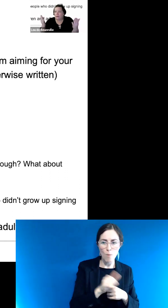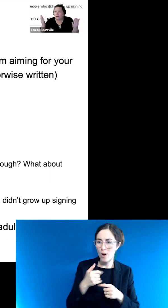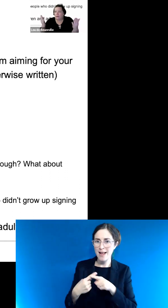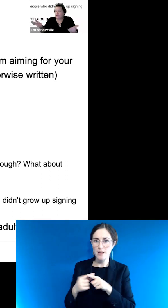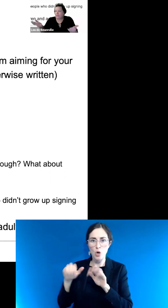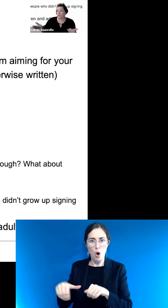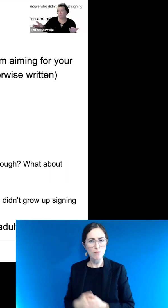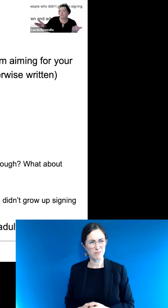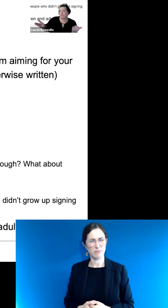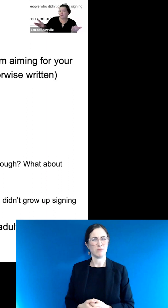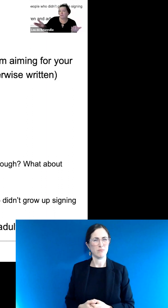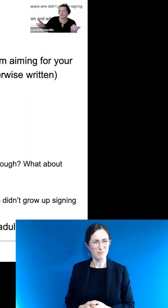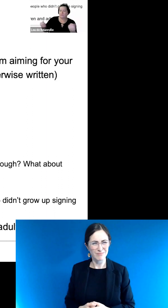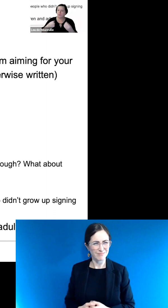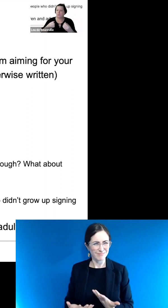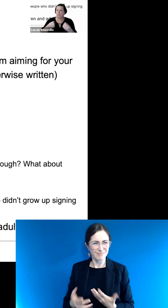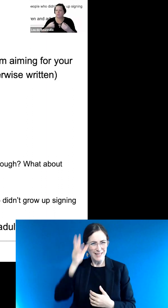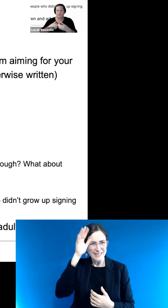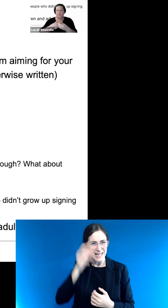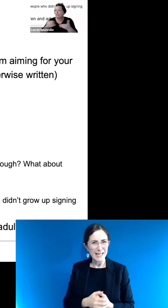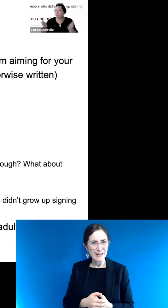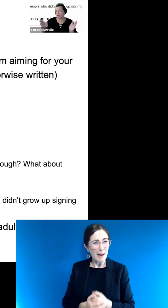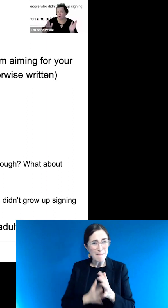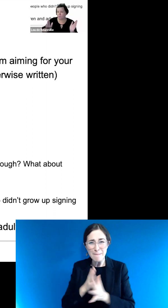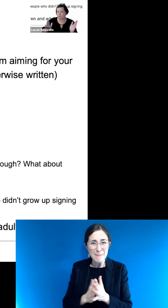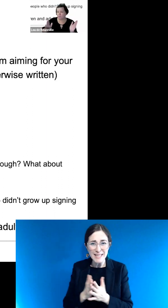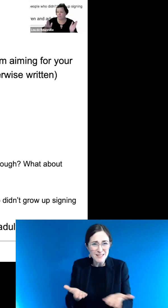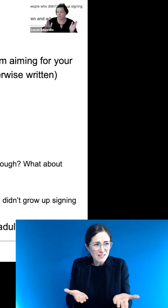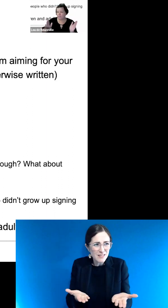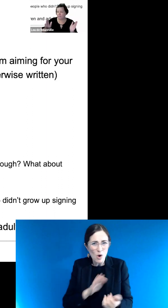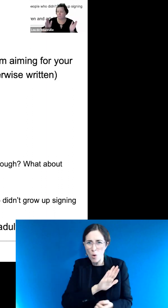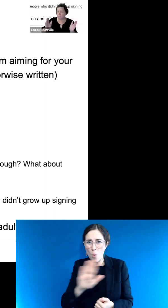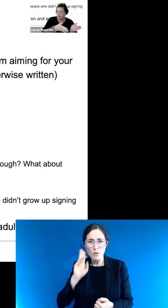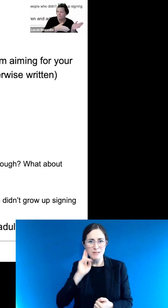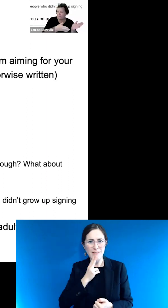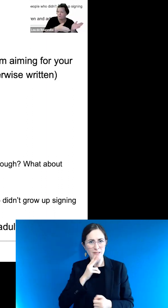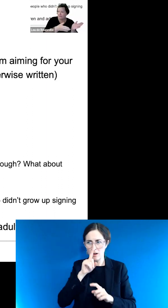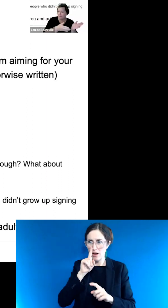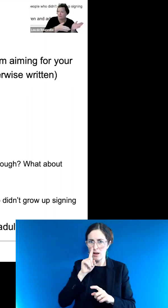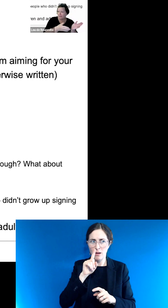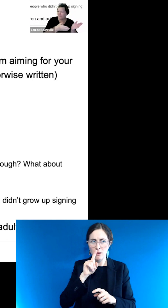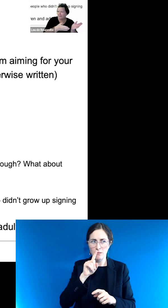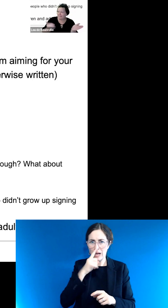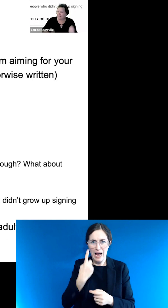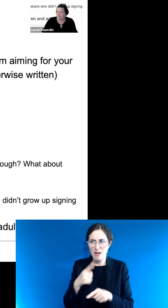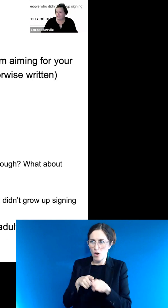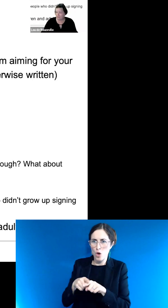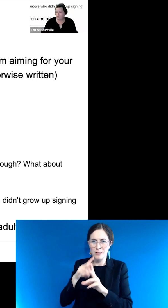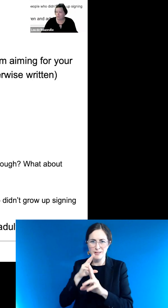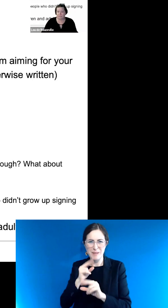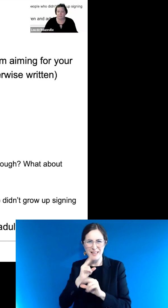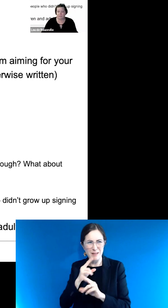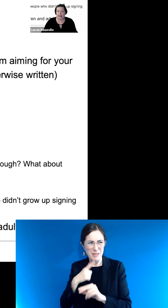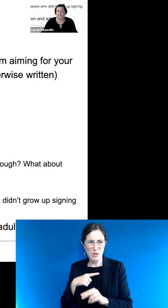So, and if they don't learn to speak, so do we just not give any child the option of learning to speak because we've got to have the Auslan in the home? Like,